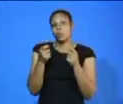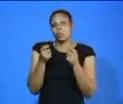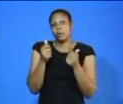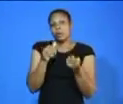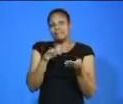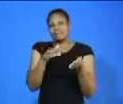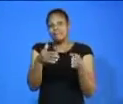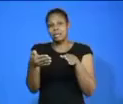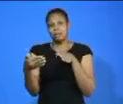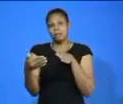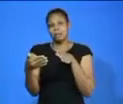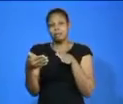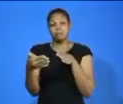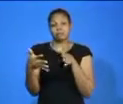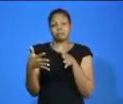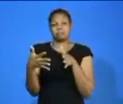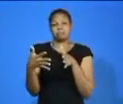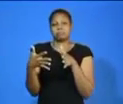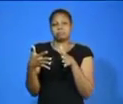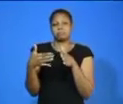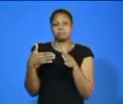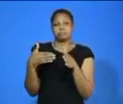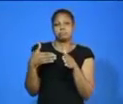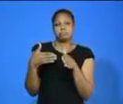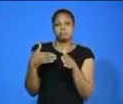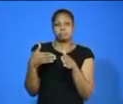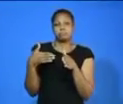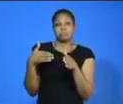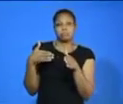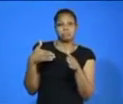close to my own family, my wife's cousins.